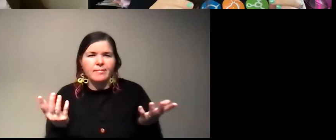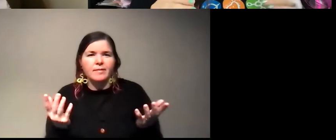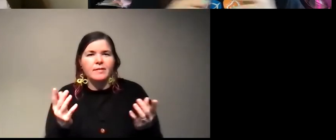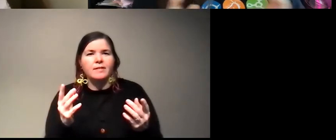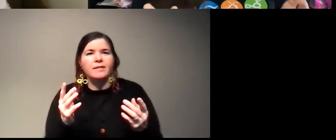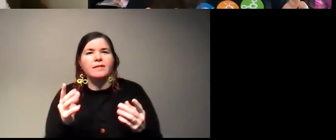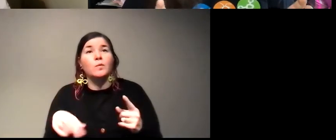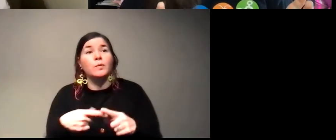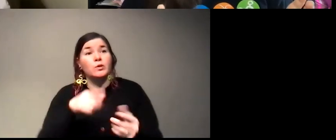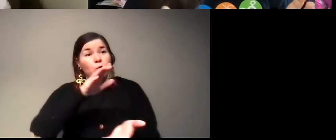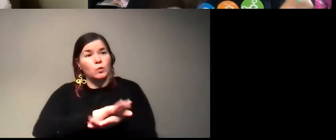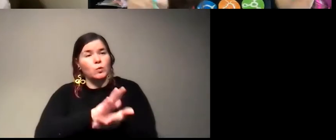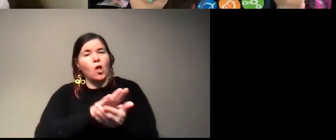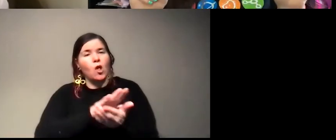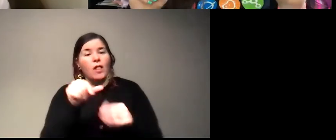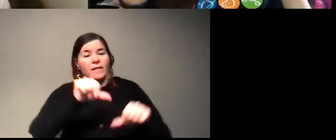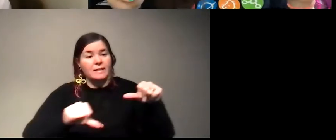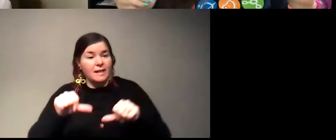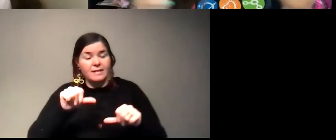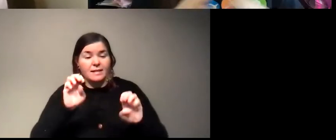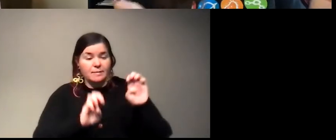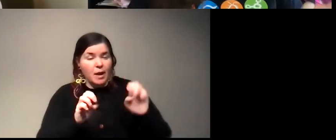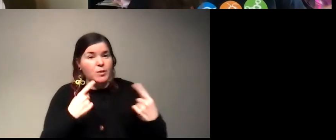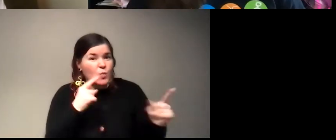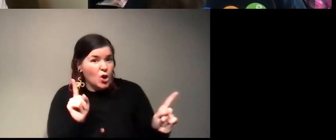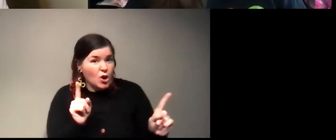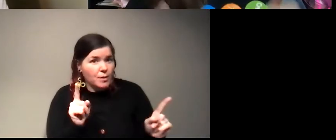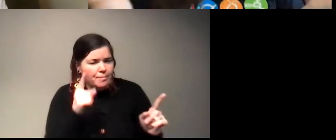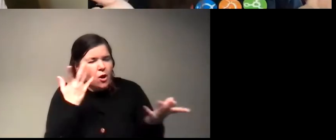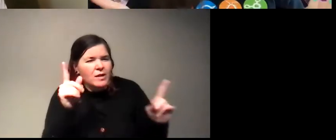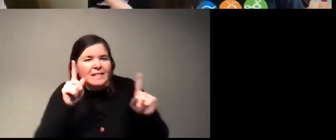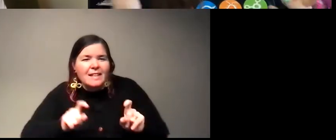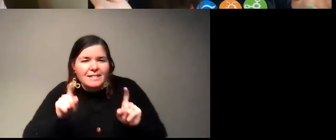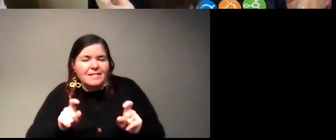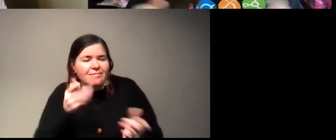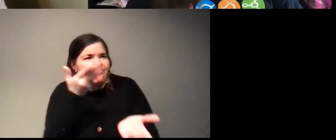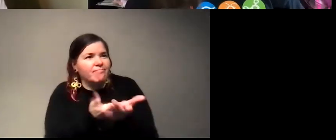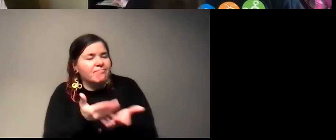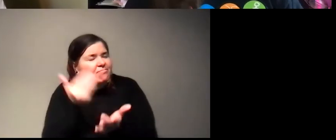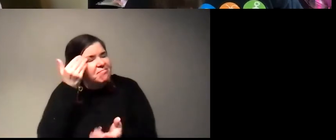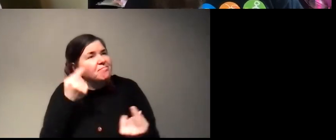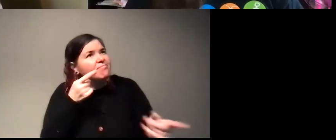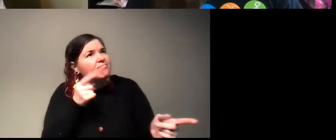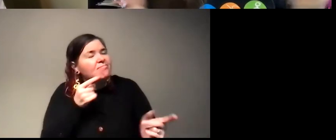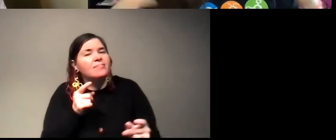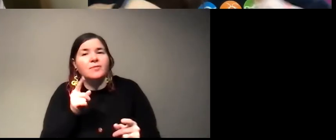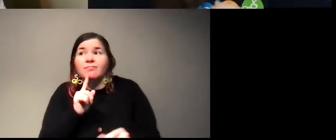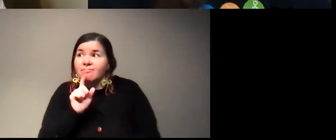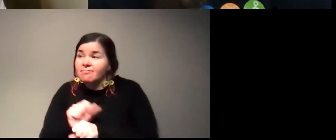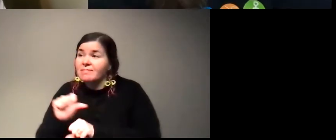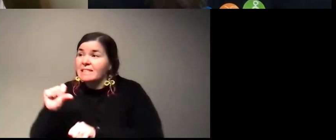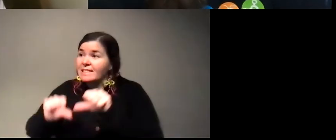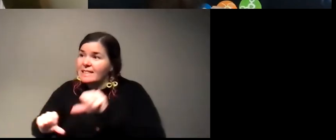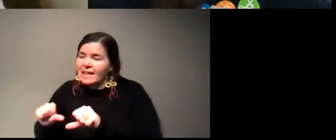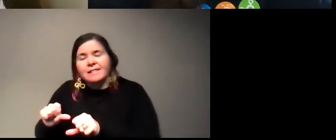school, pretty much all your science experiments work because they've been tested before. And being a real scientist, we know that's not how it goes. So could you speak to